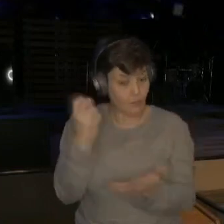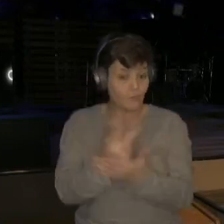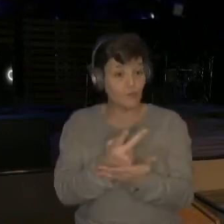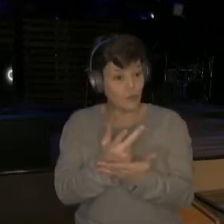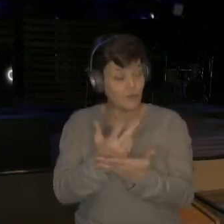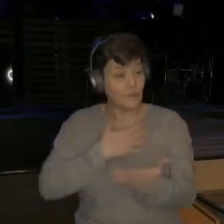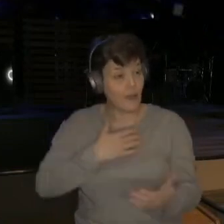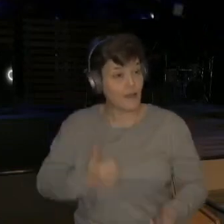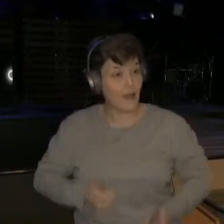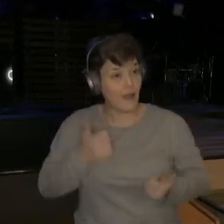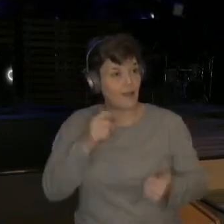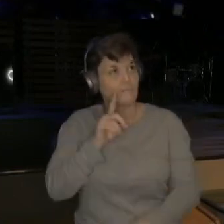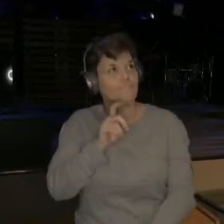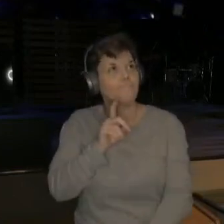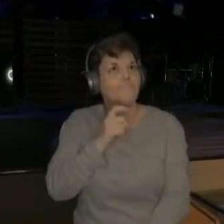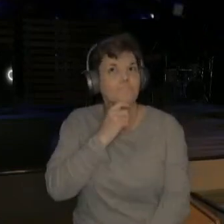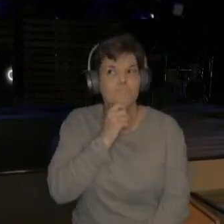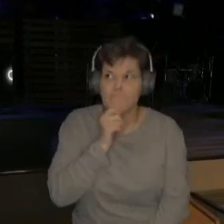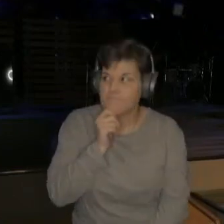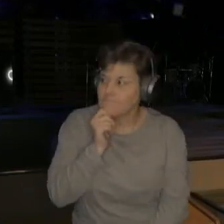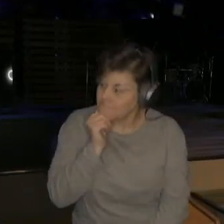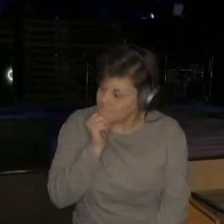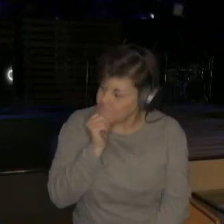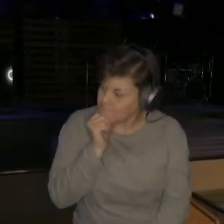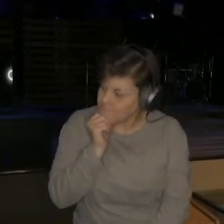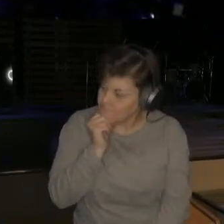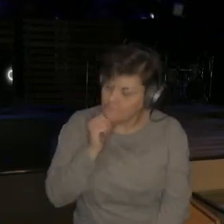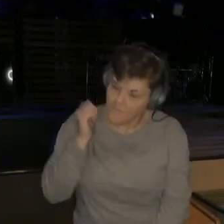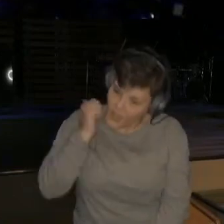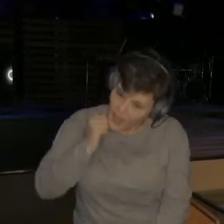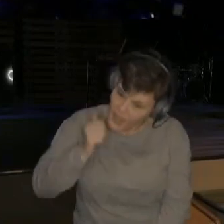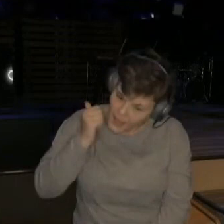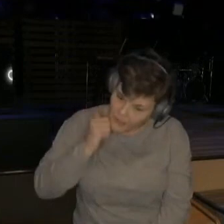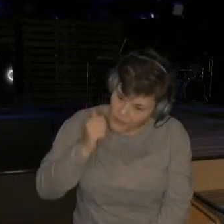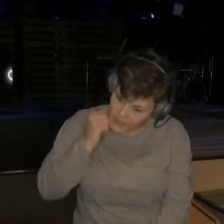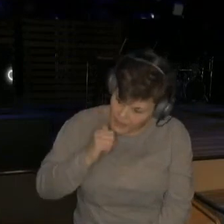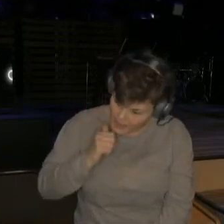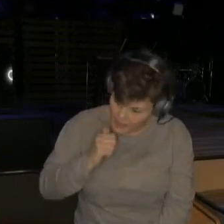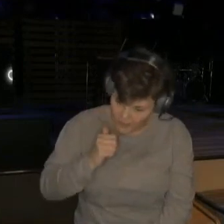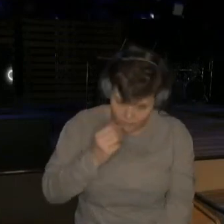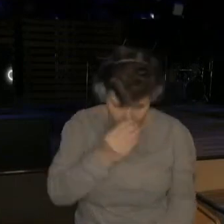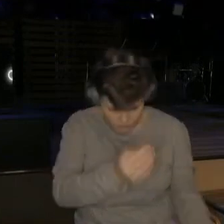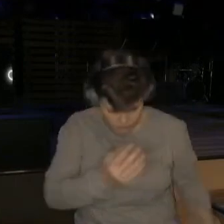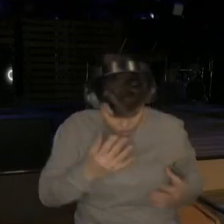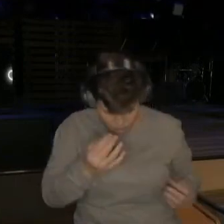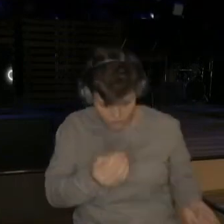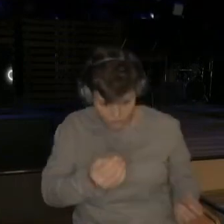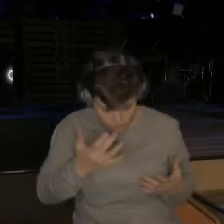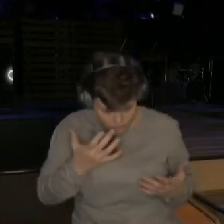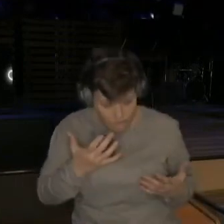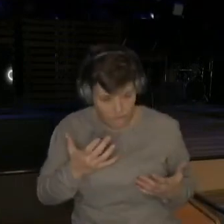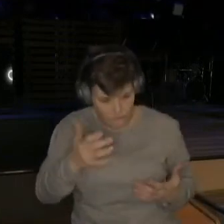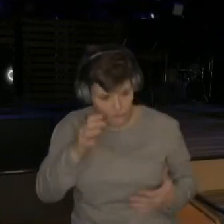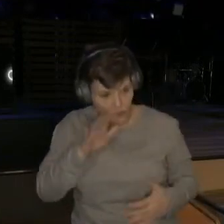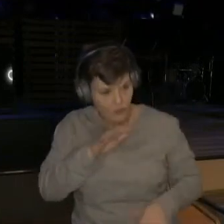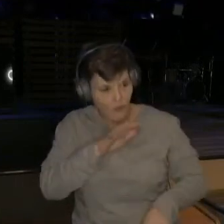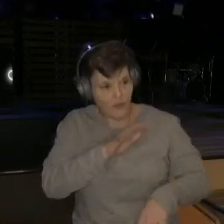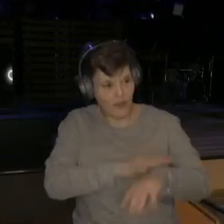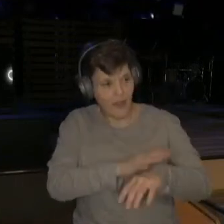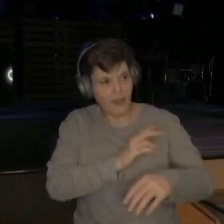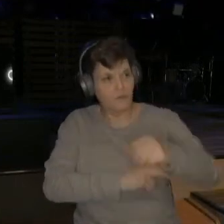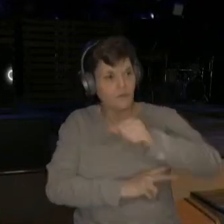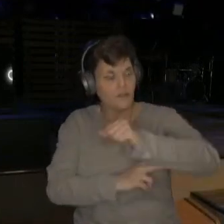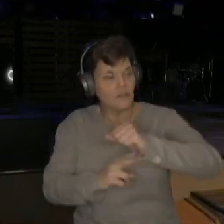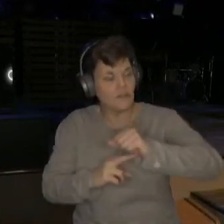Ryan said, "Every day I think about what you said to me that day on the bridge, and I've tried to live my life the best